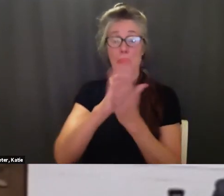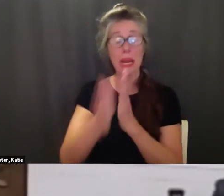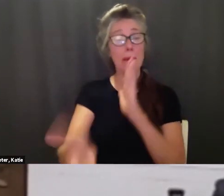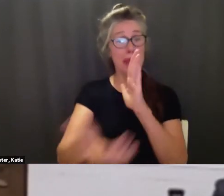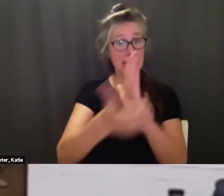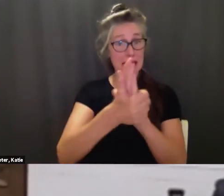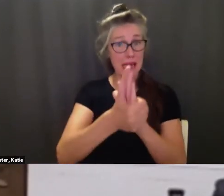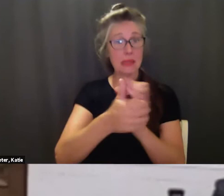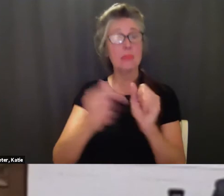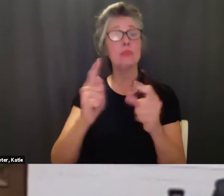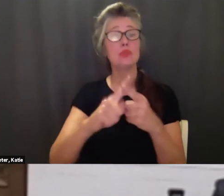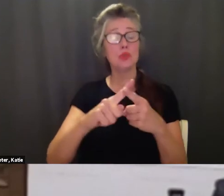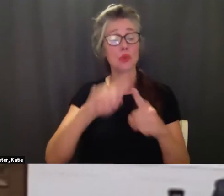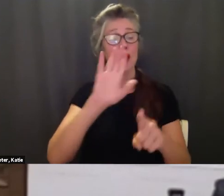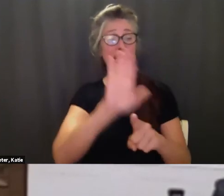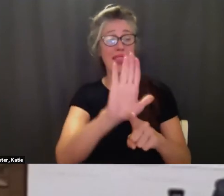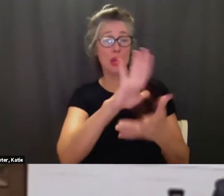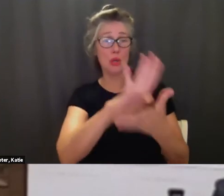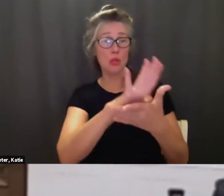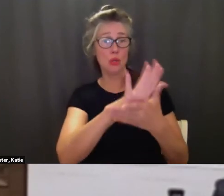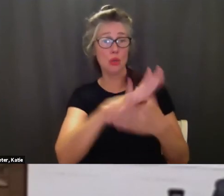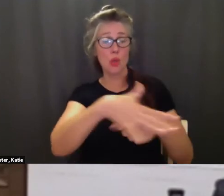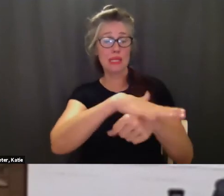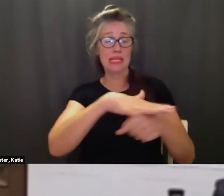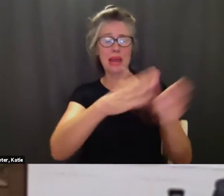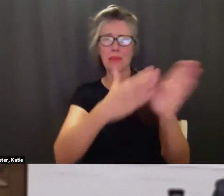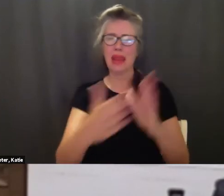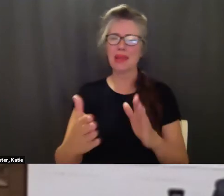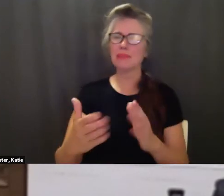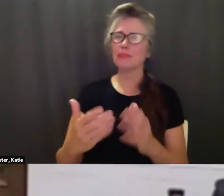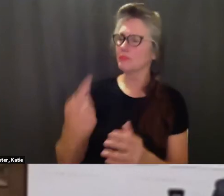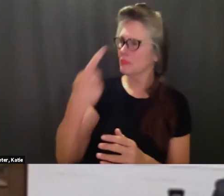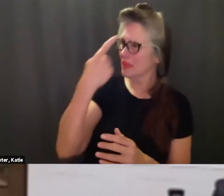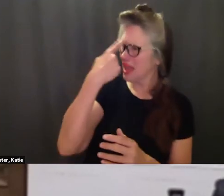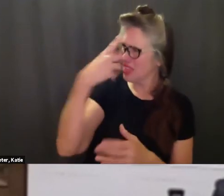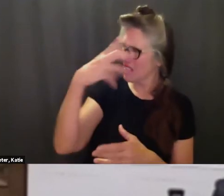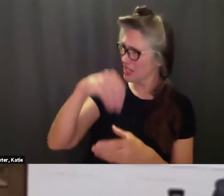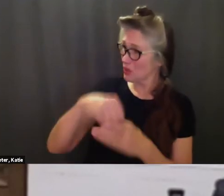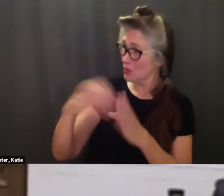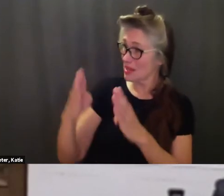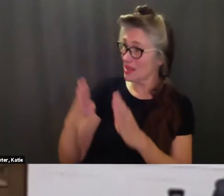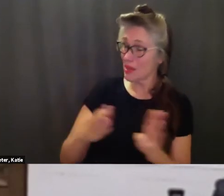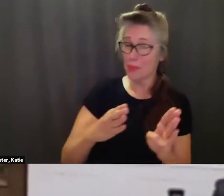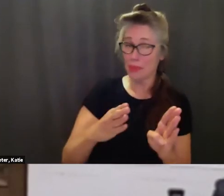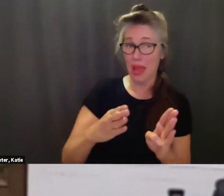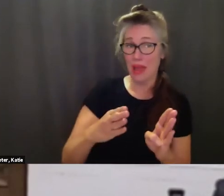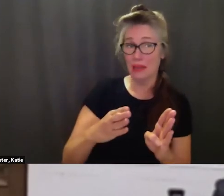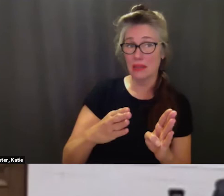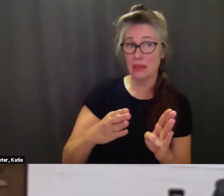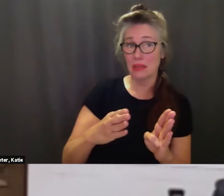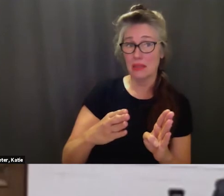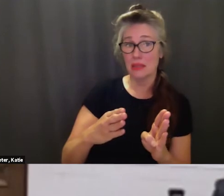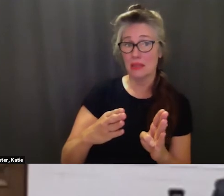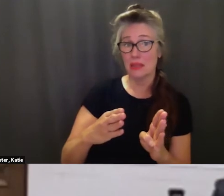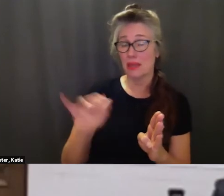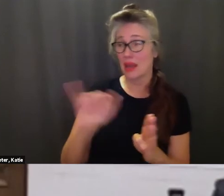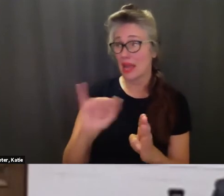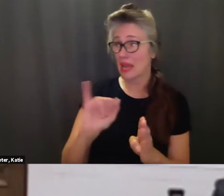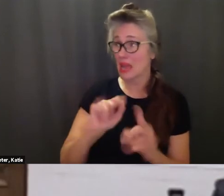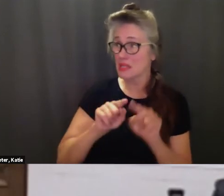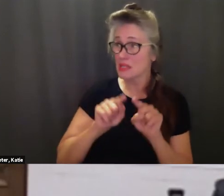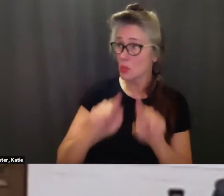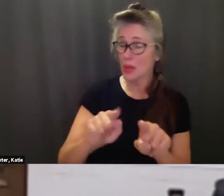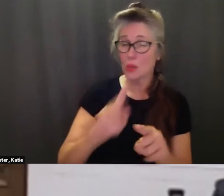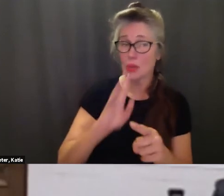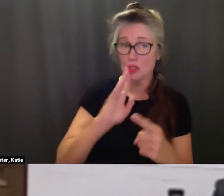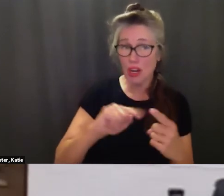site plan. I don't want to create extra work. I just thought, would they be included in that plan just organically or naturally as we talk about that when we